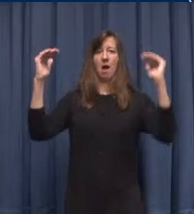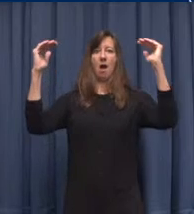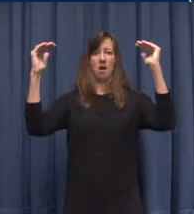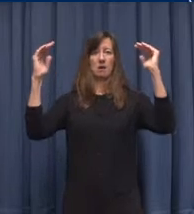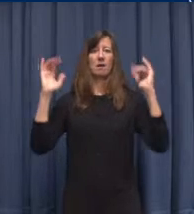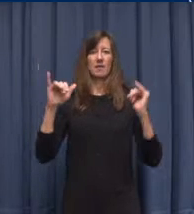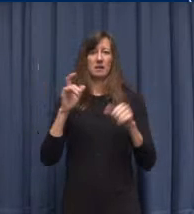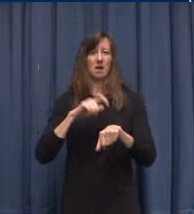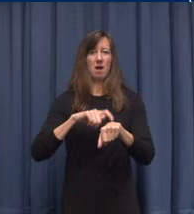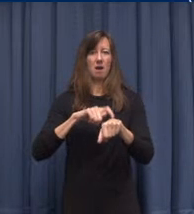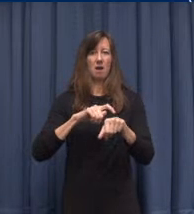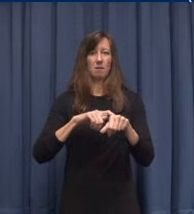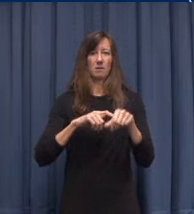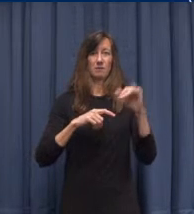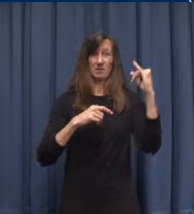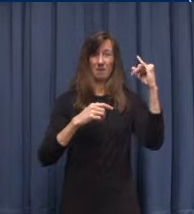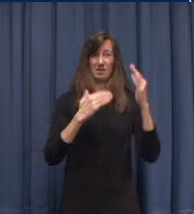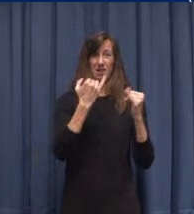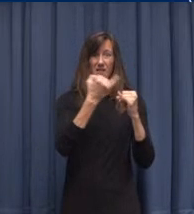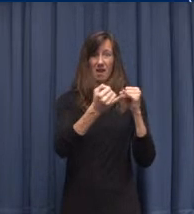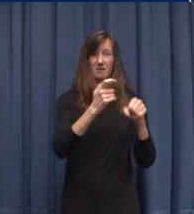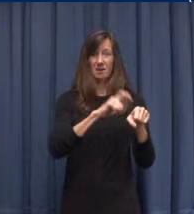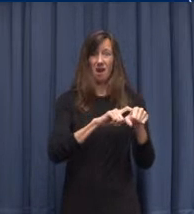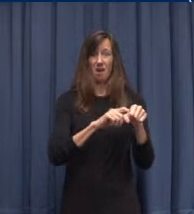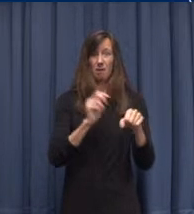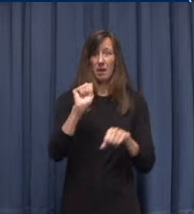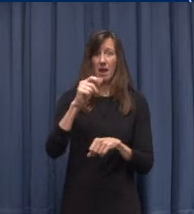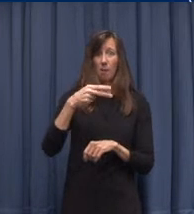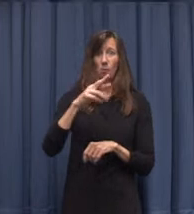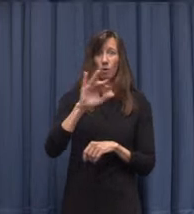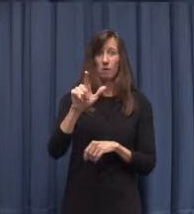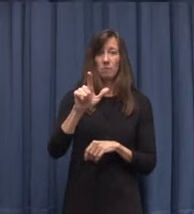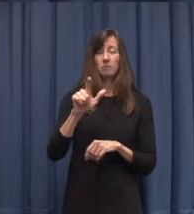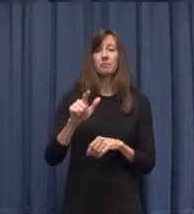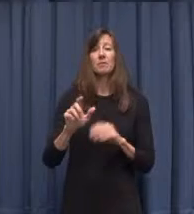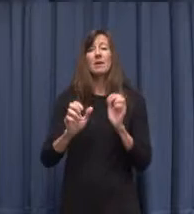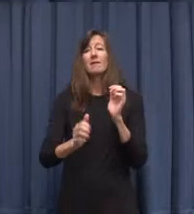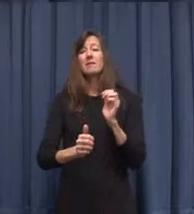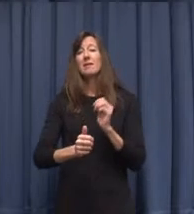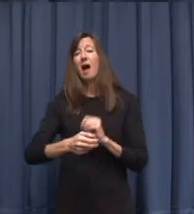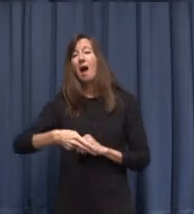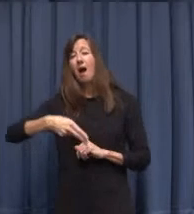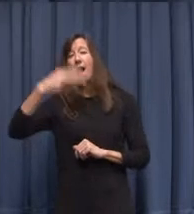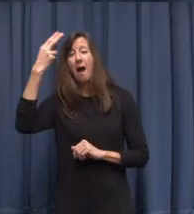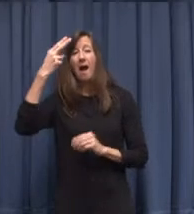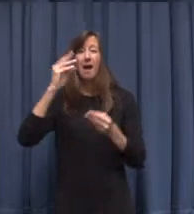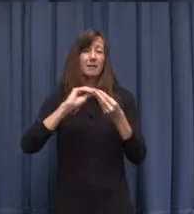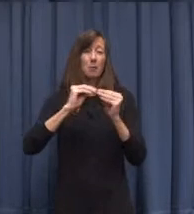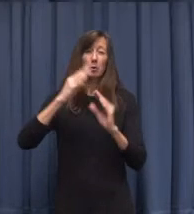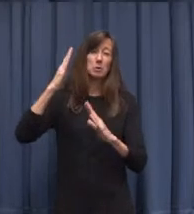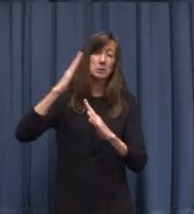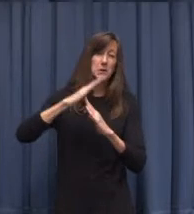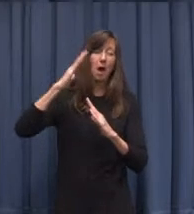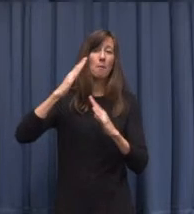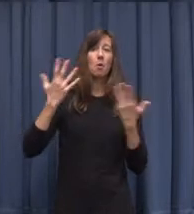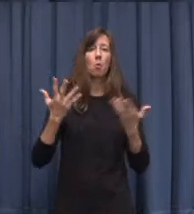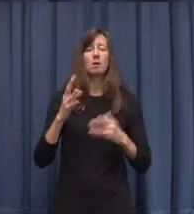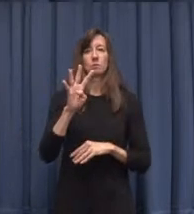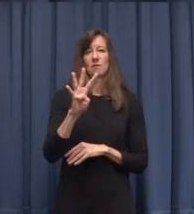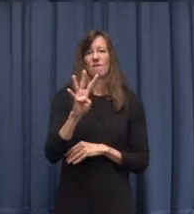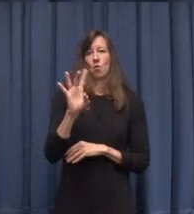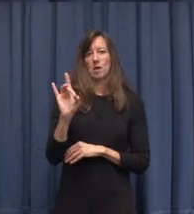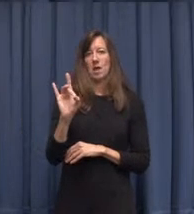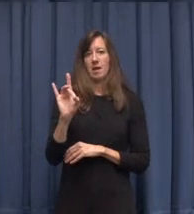first wave. So, and the highest that we ever got, the highest that number ever got at the absolute worst was